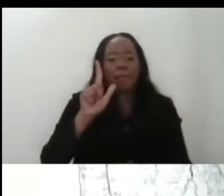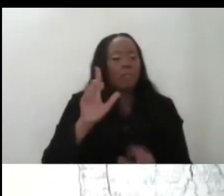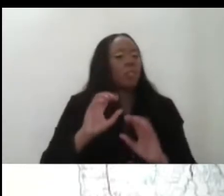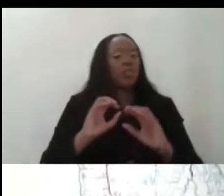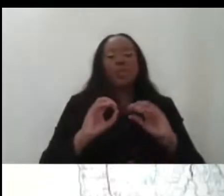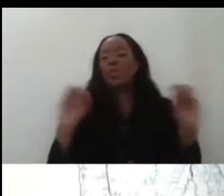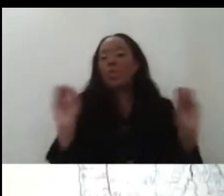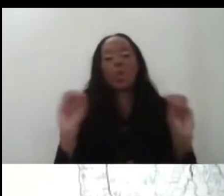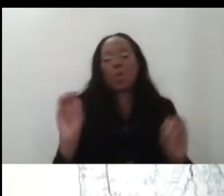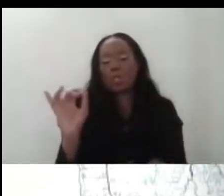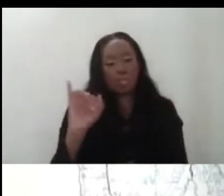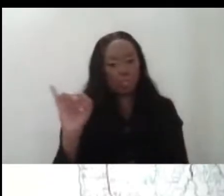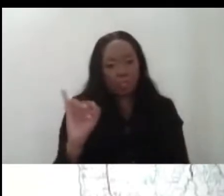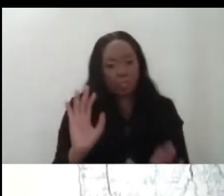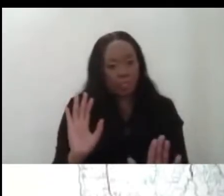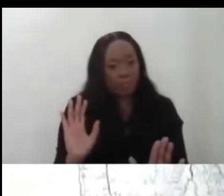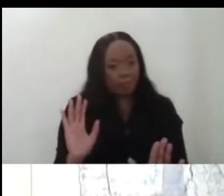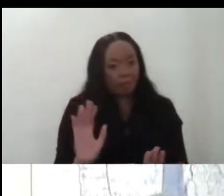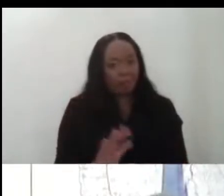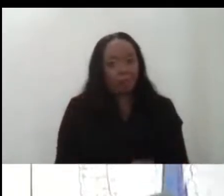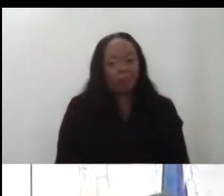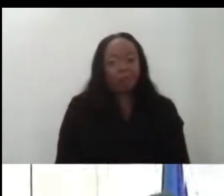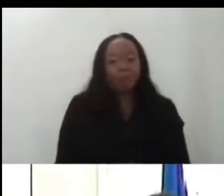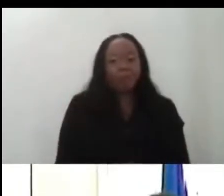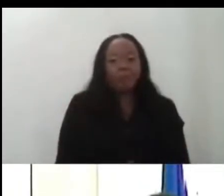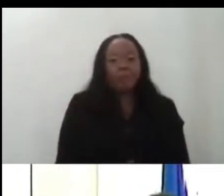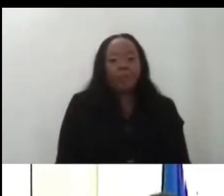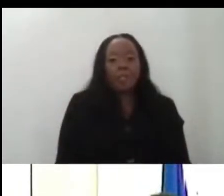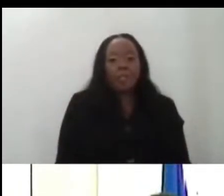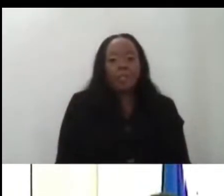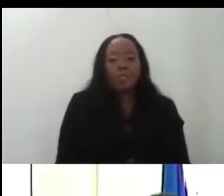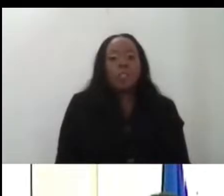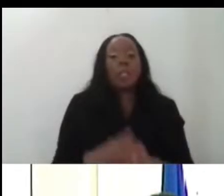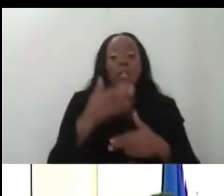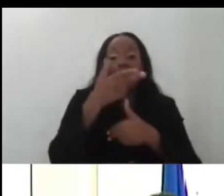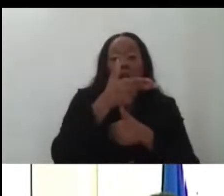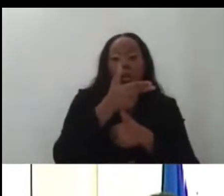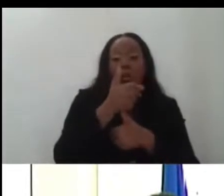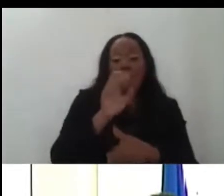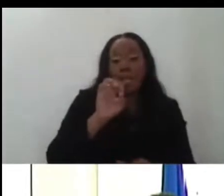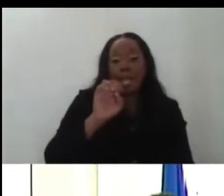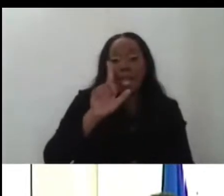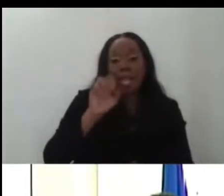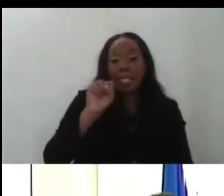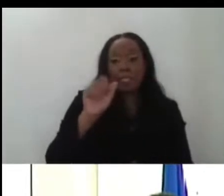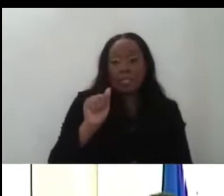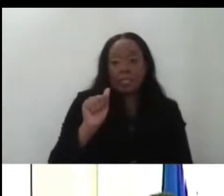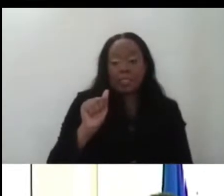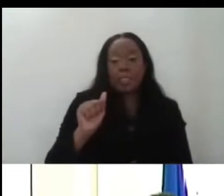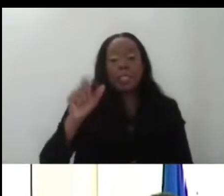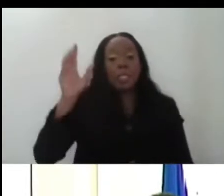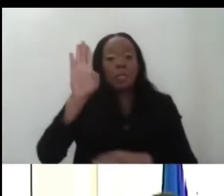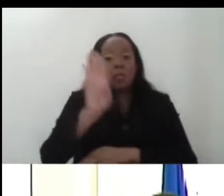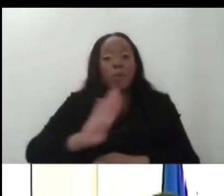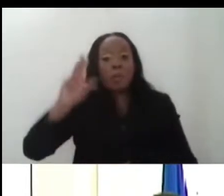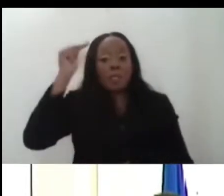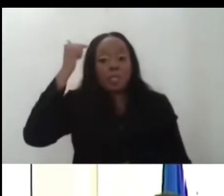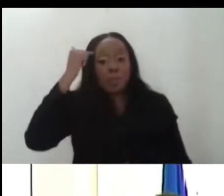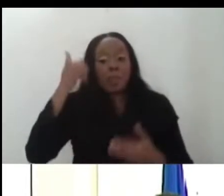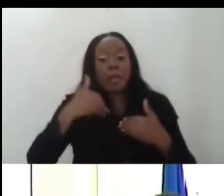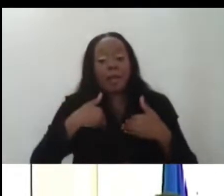After Elsa, the government of Barbados embarked upon perhaps the single largest social rescue program in the history of the